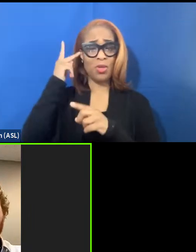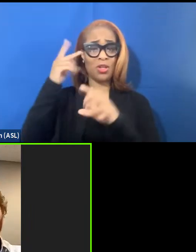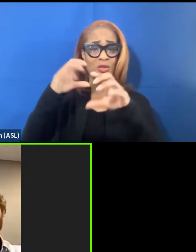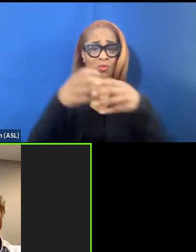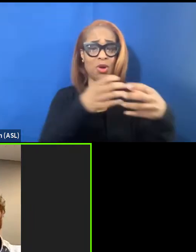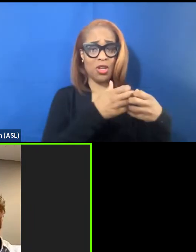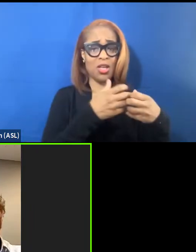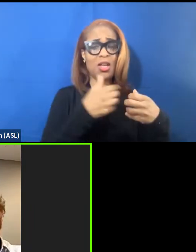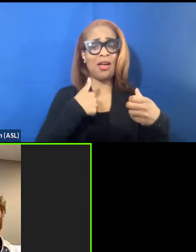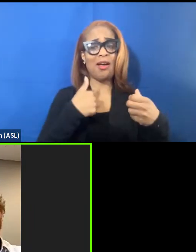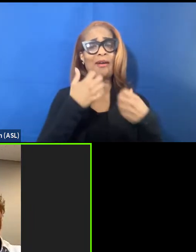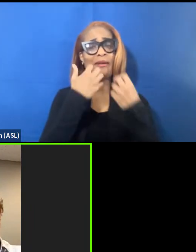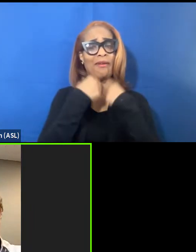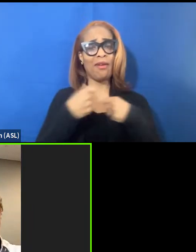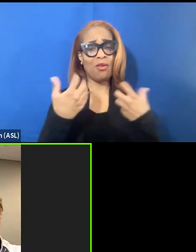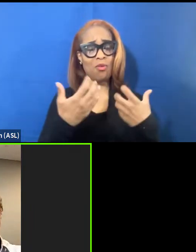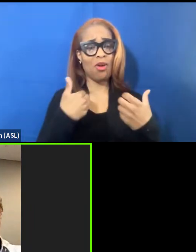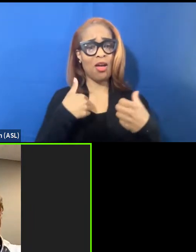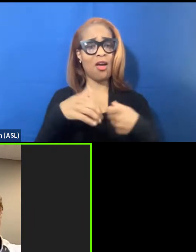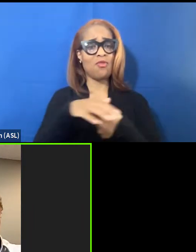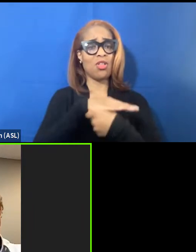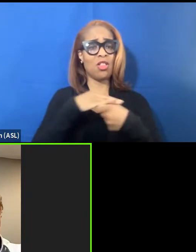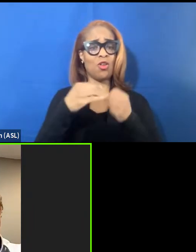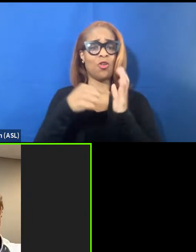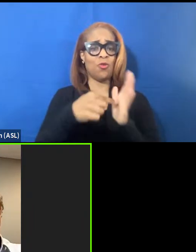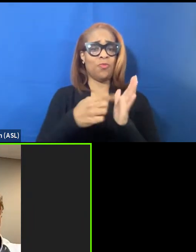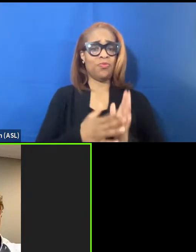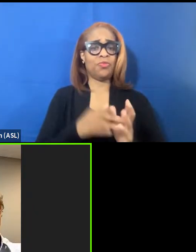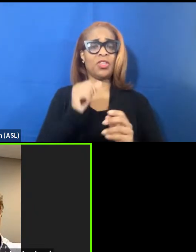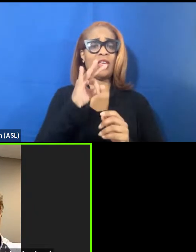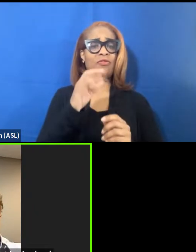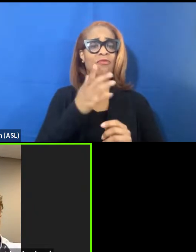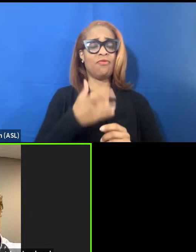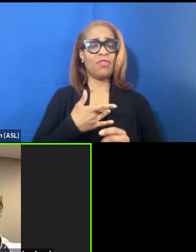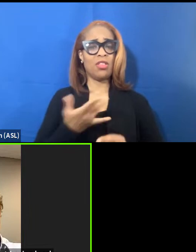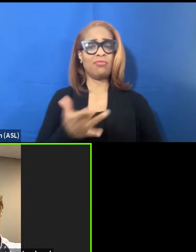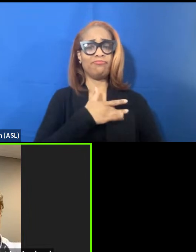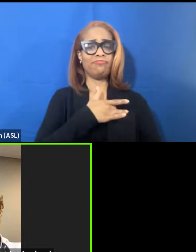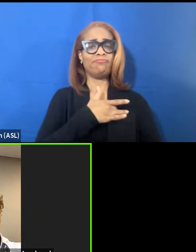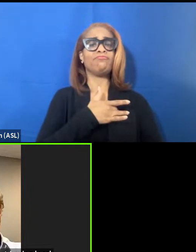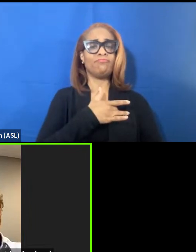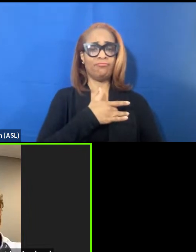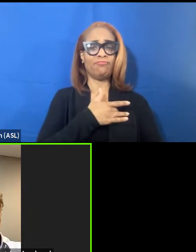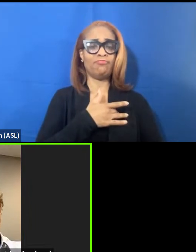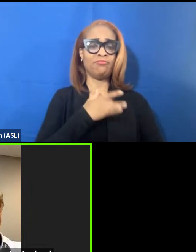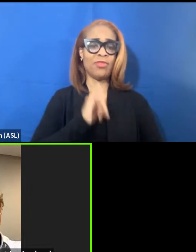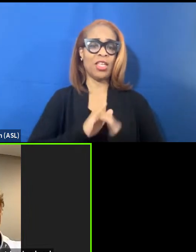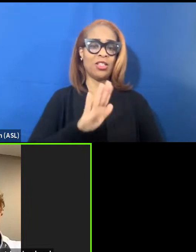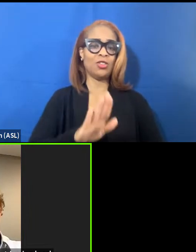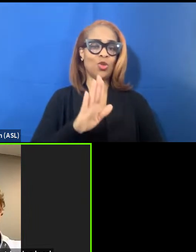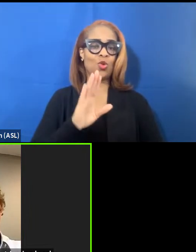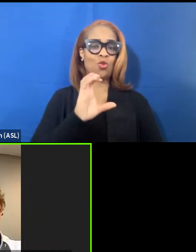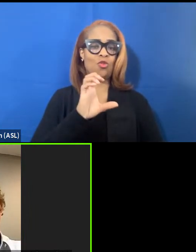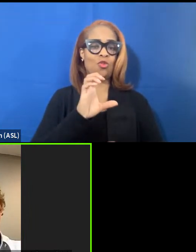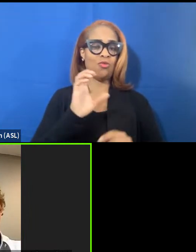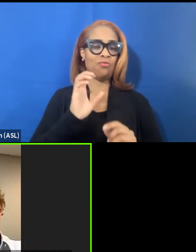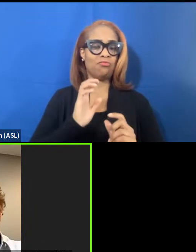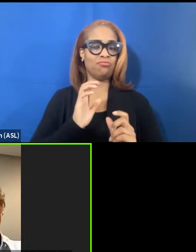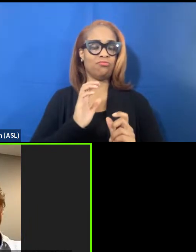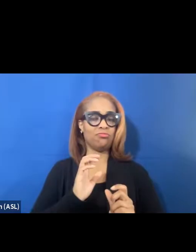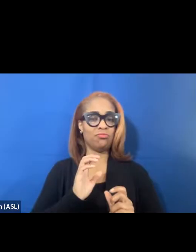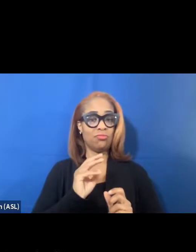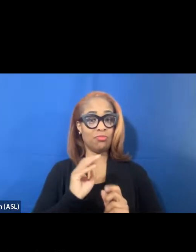having local representation if there's something tugging at your heartstrings right now uh commissioners that's called your conscience i i really hope